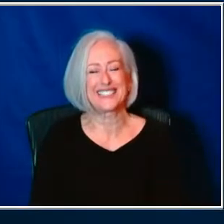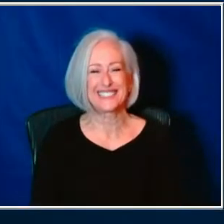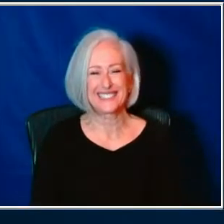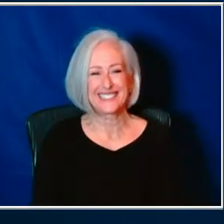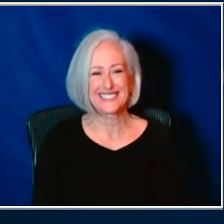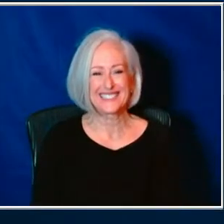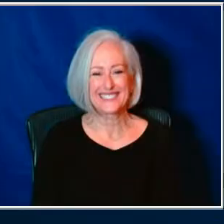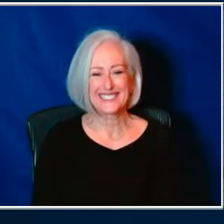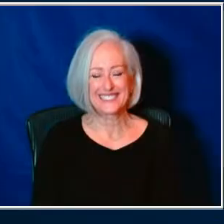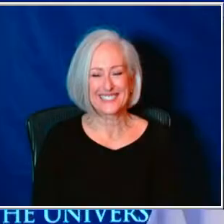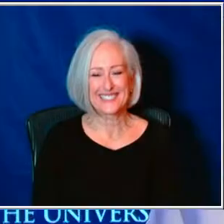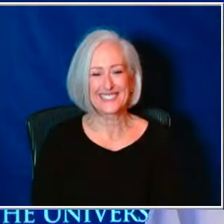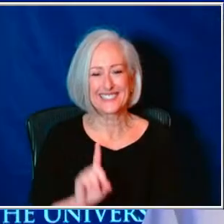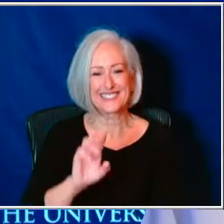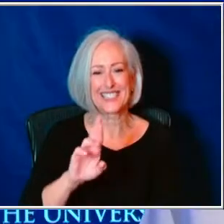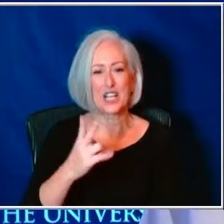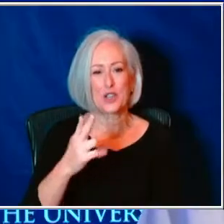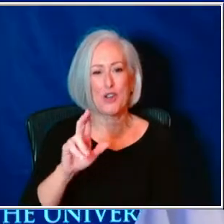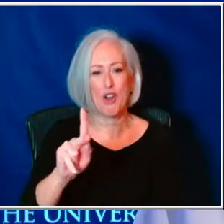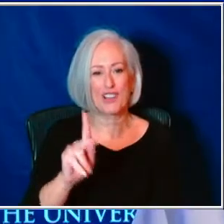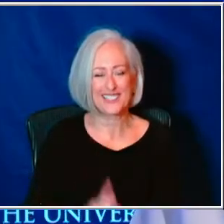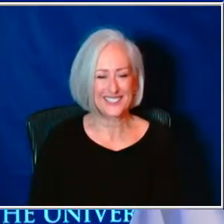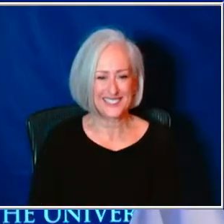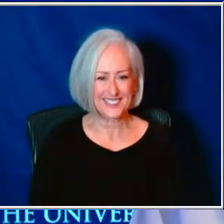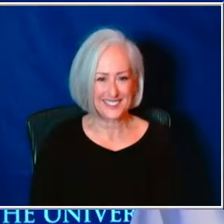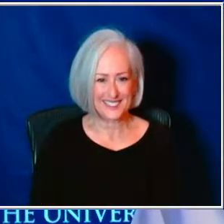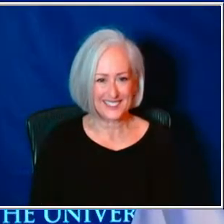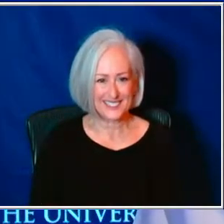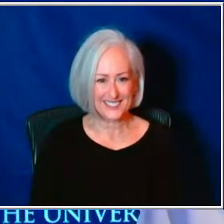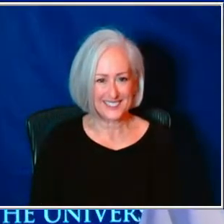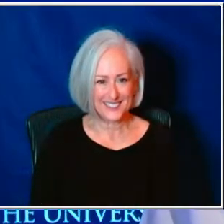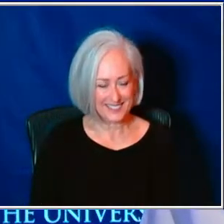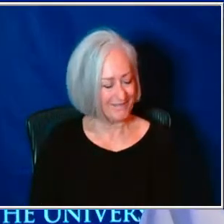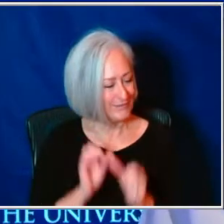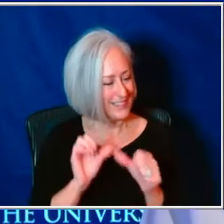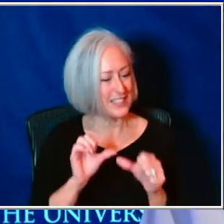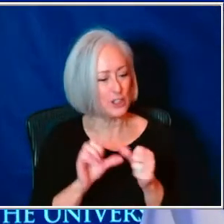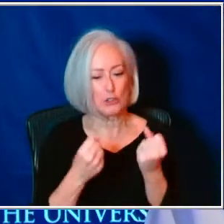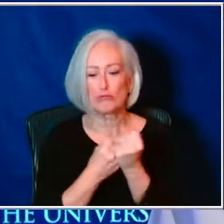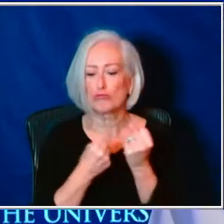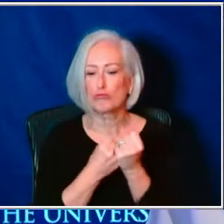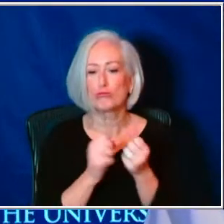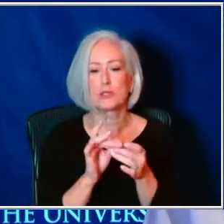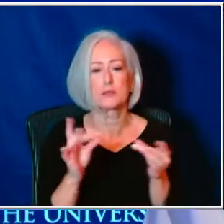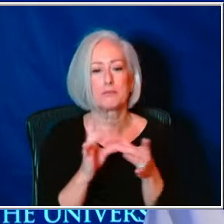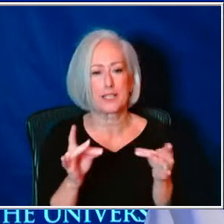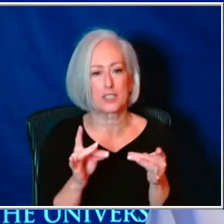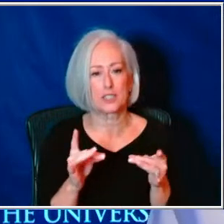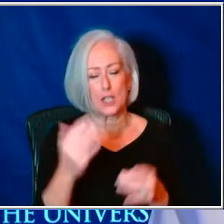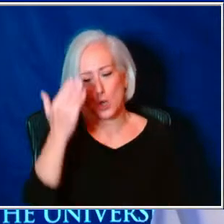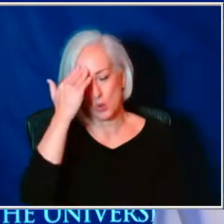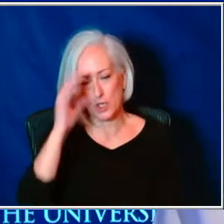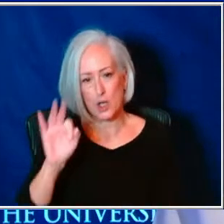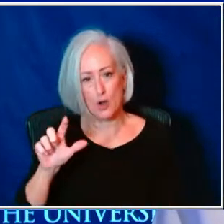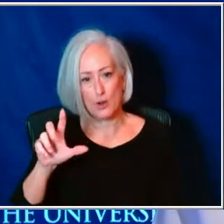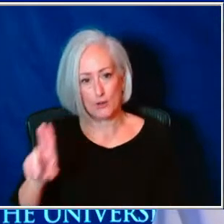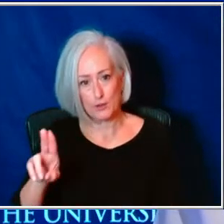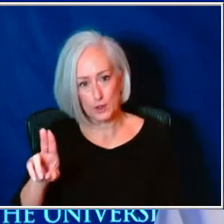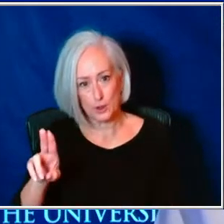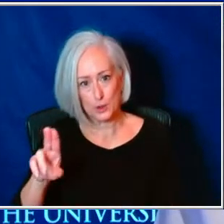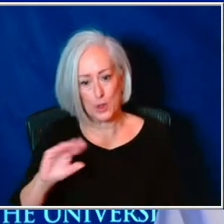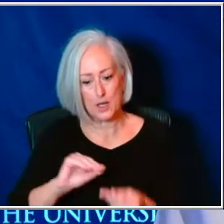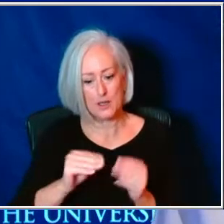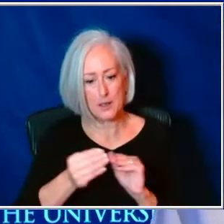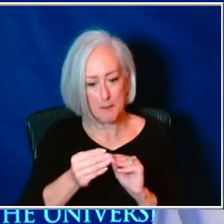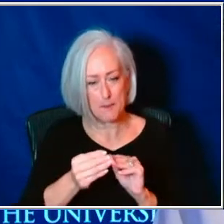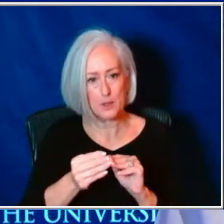Doc Hawk. Yeah, I mean, I think it's just continuing to endorse the message that we have. We know influenza rates are